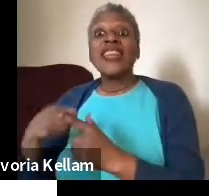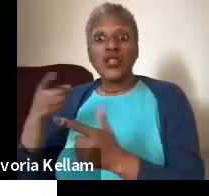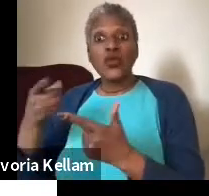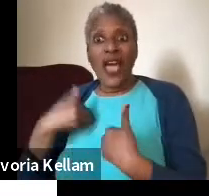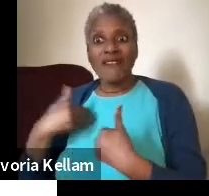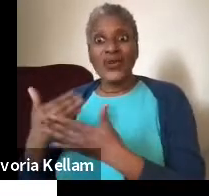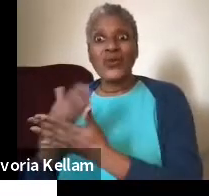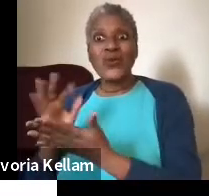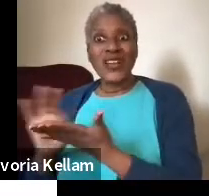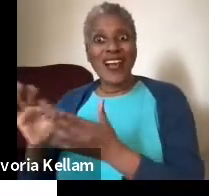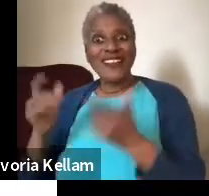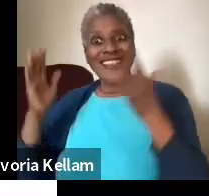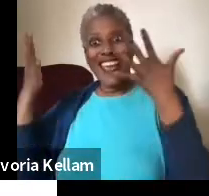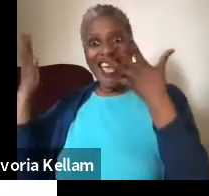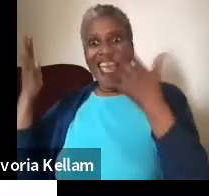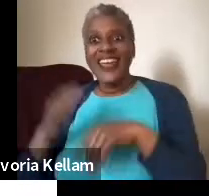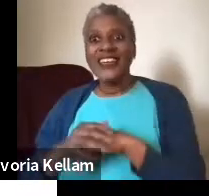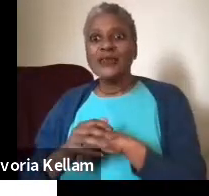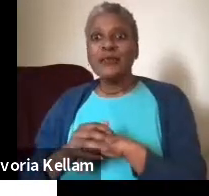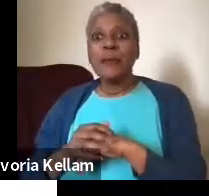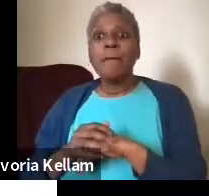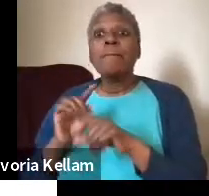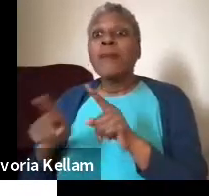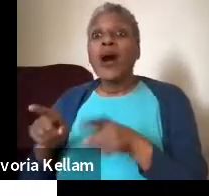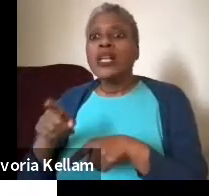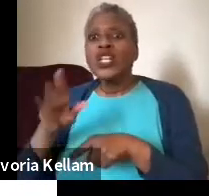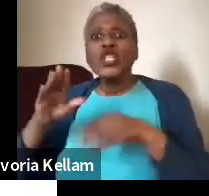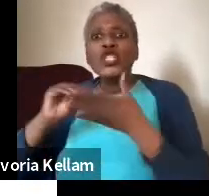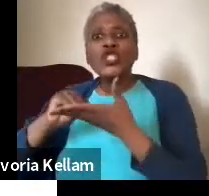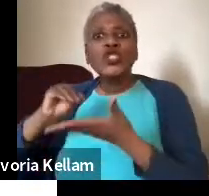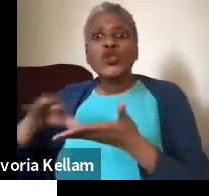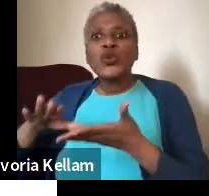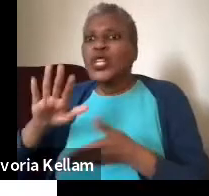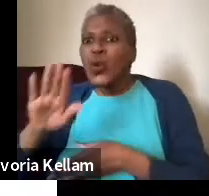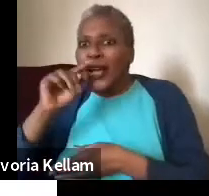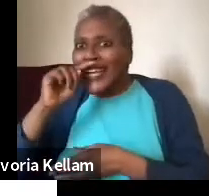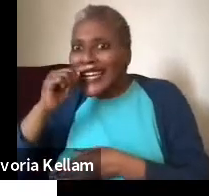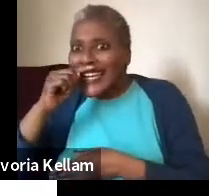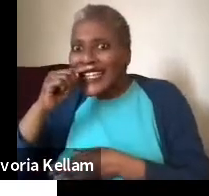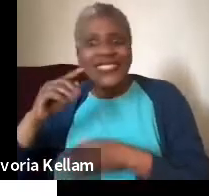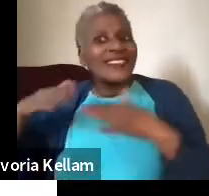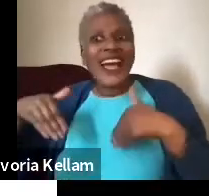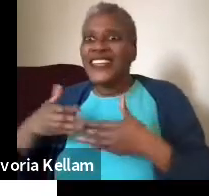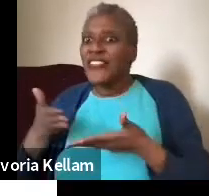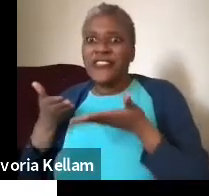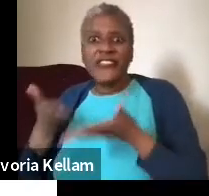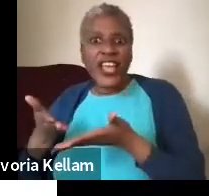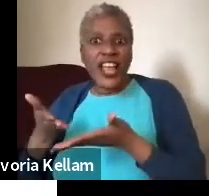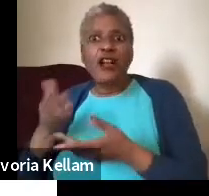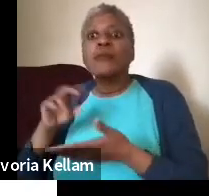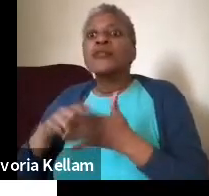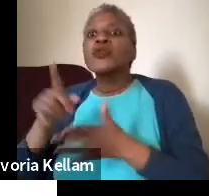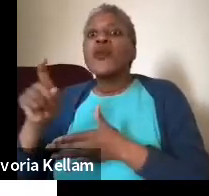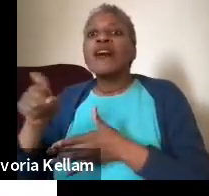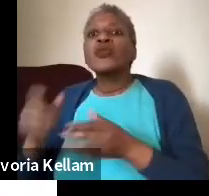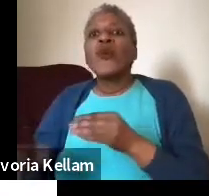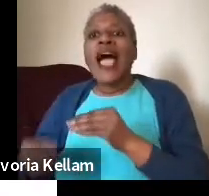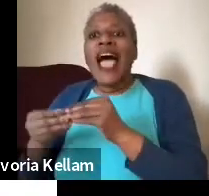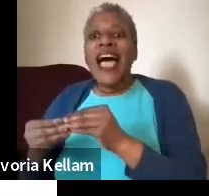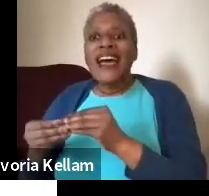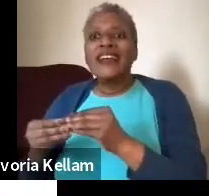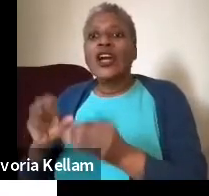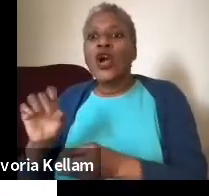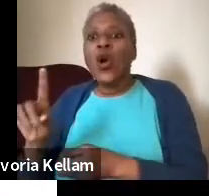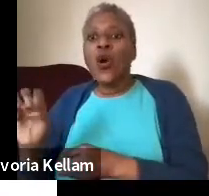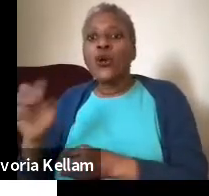students will not be visible. That's where you have to add the creation code to link your children. So here we are